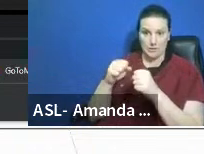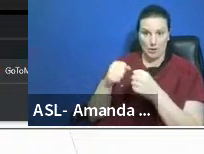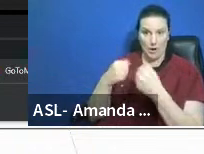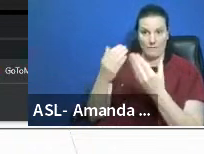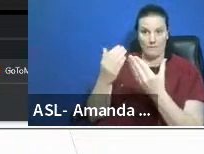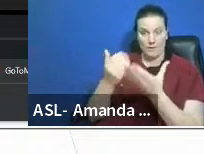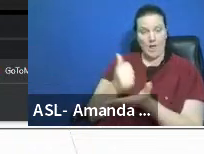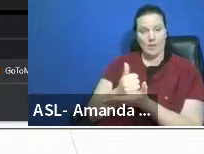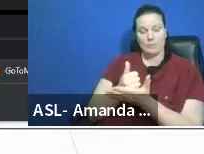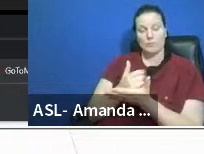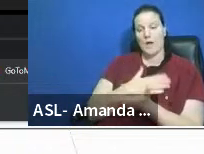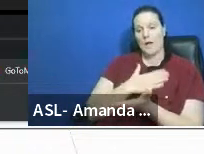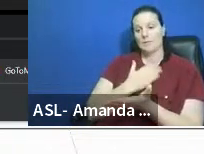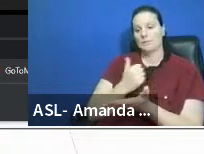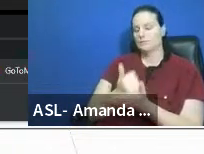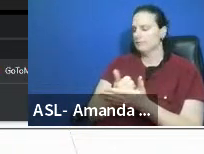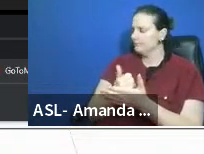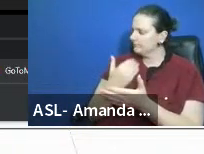you. Thank